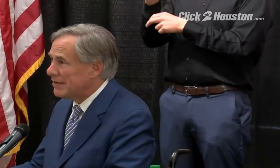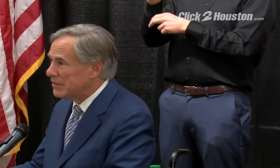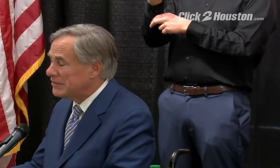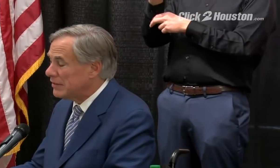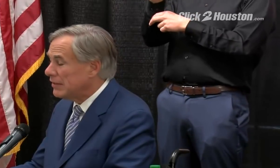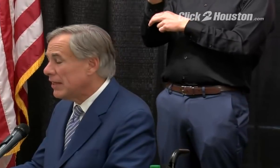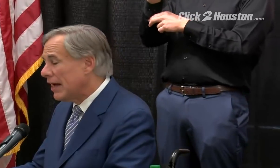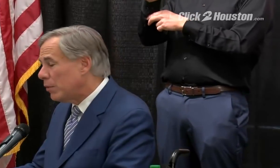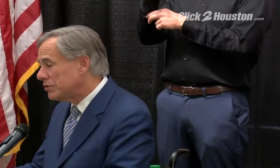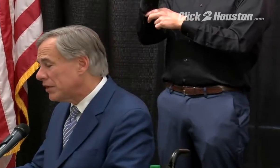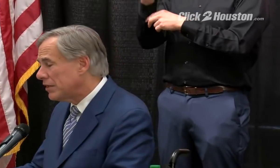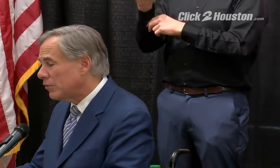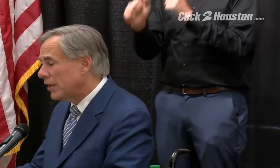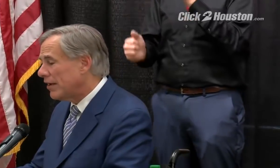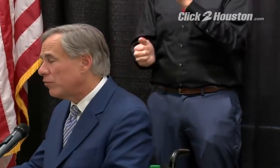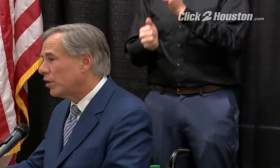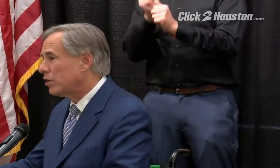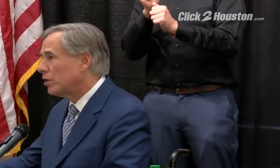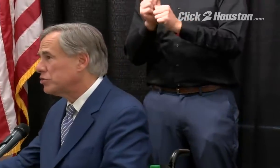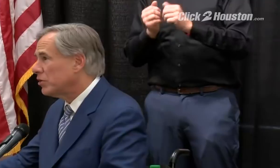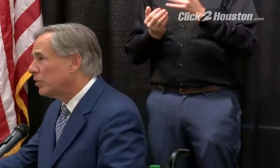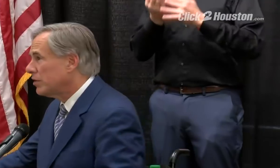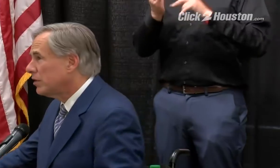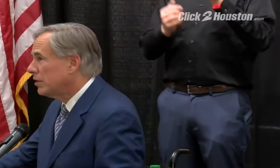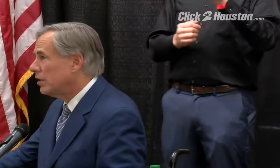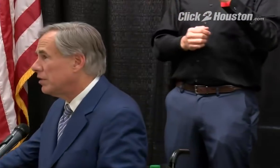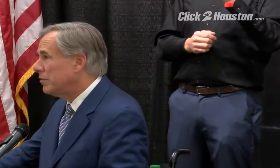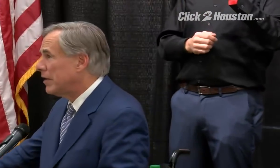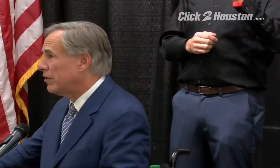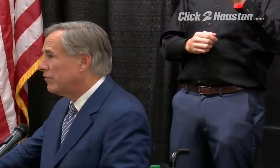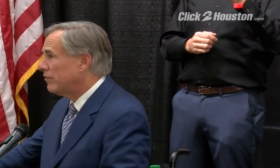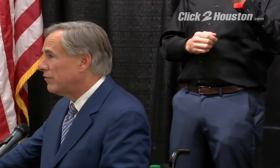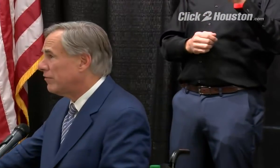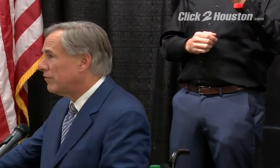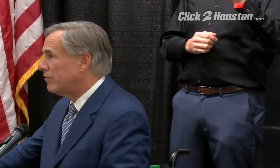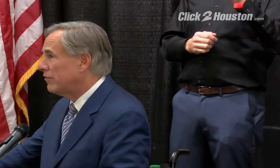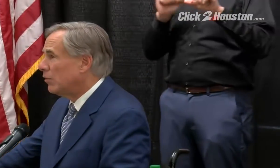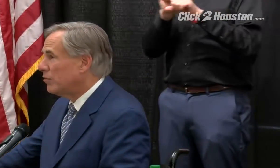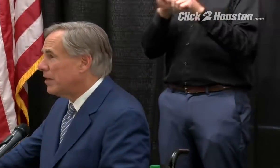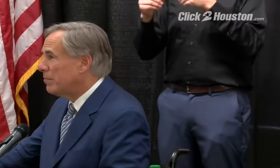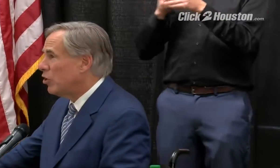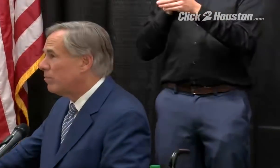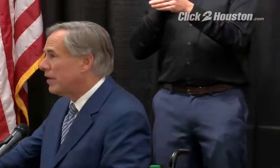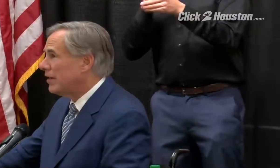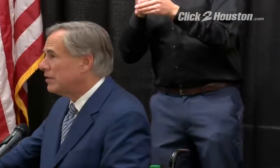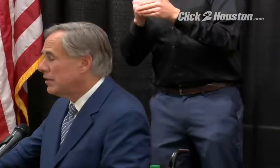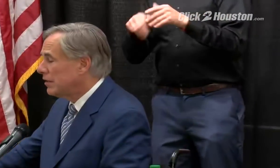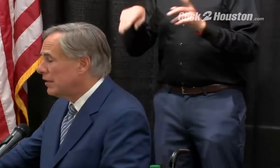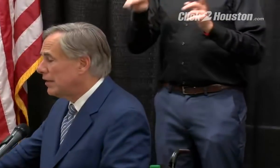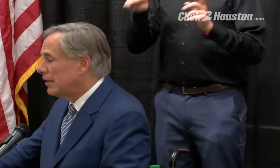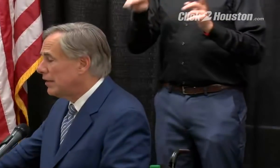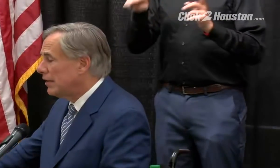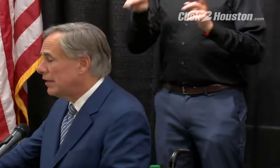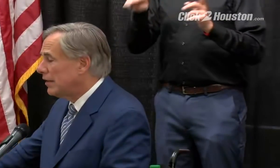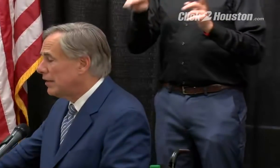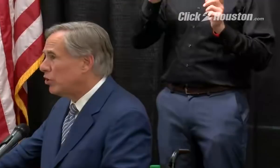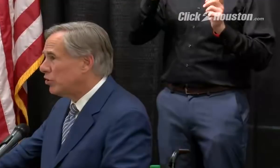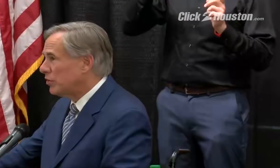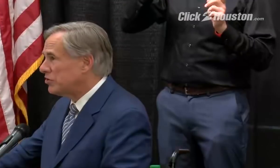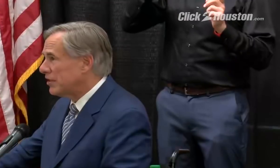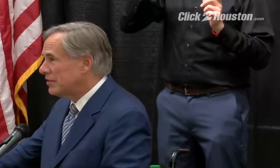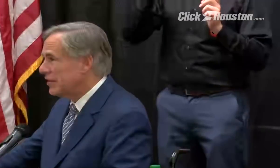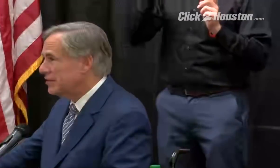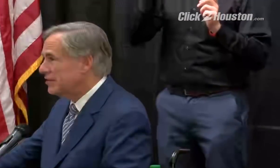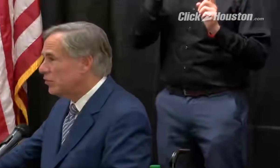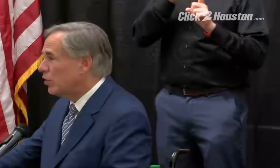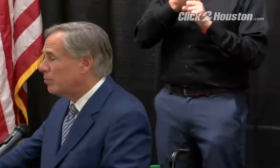by TABC. I will tell you that we have worked closely with the mayor of Lubbock, with Mayor Pope, and he's been a good partner